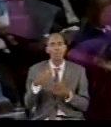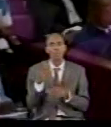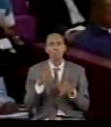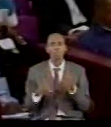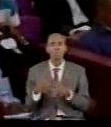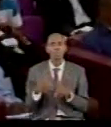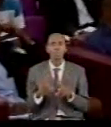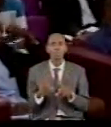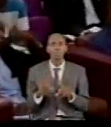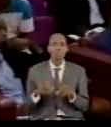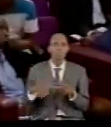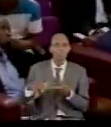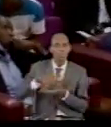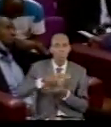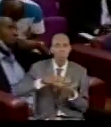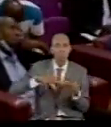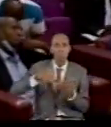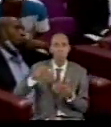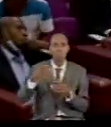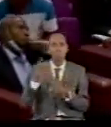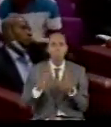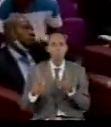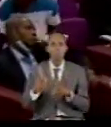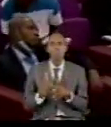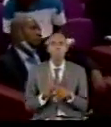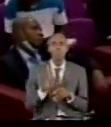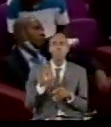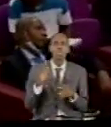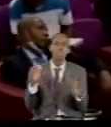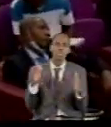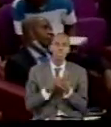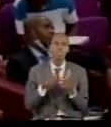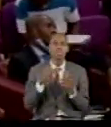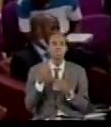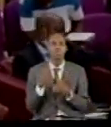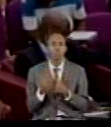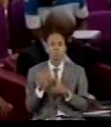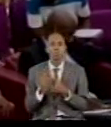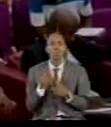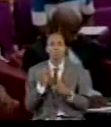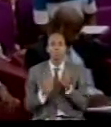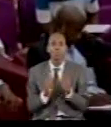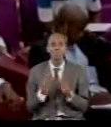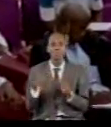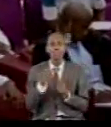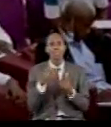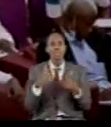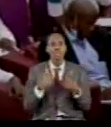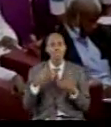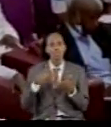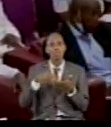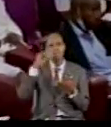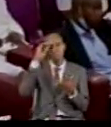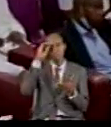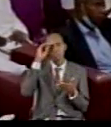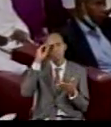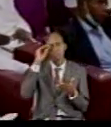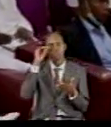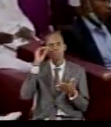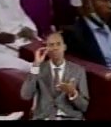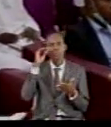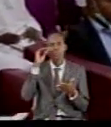them up against the word which they have heard. They stirred up